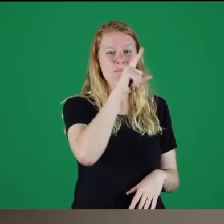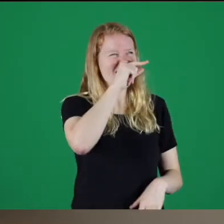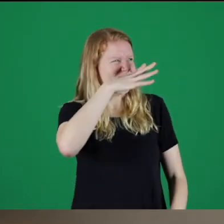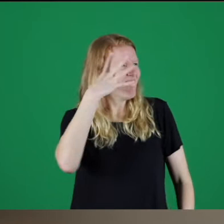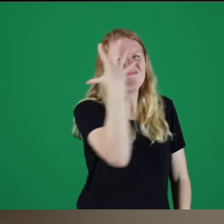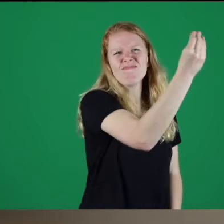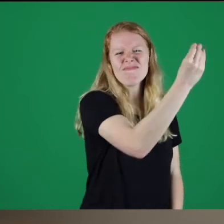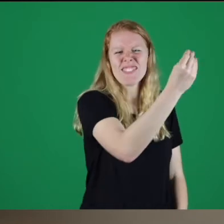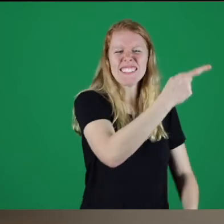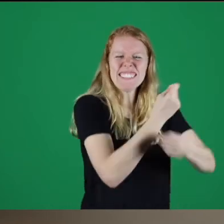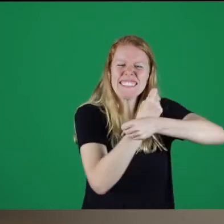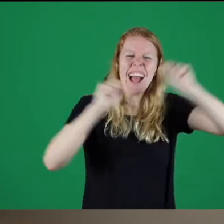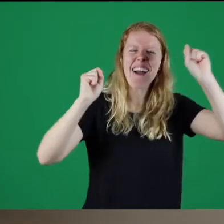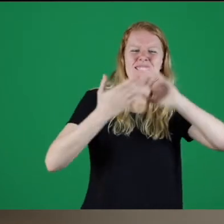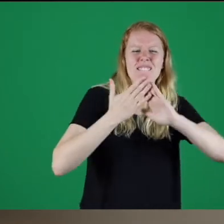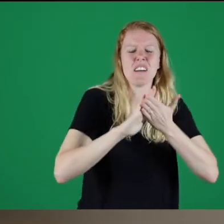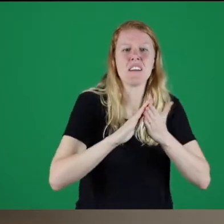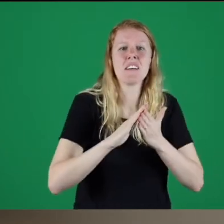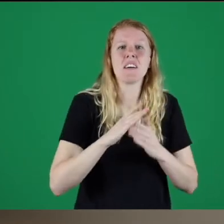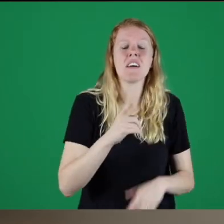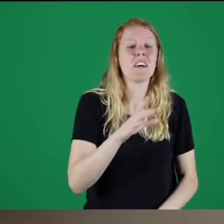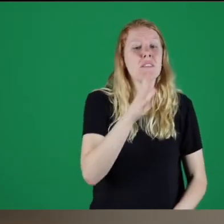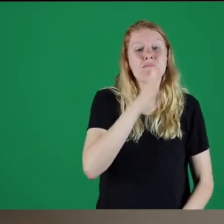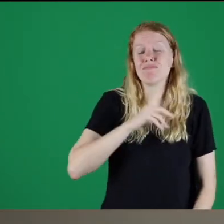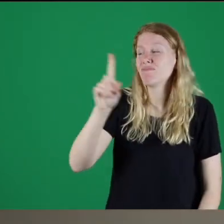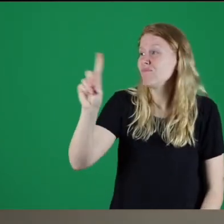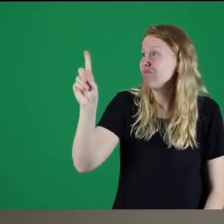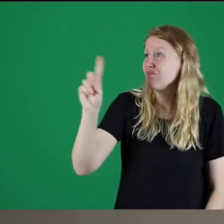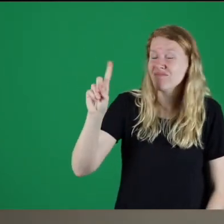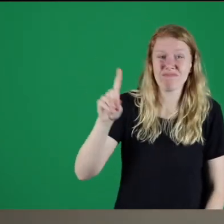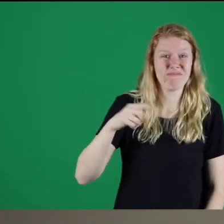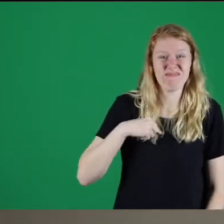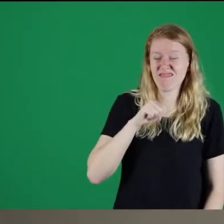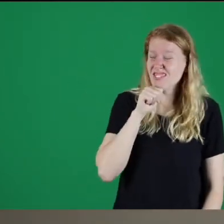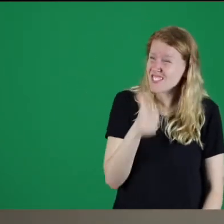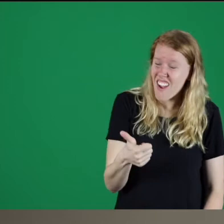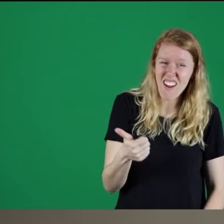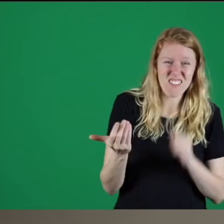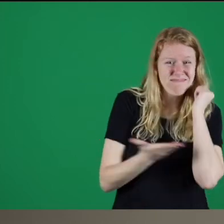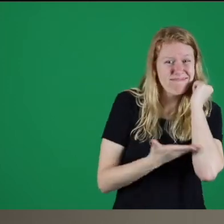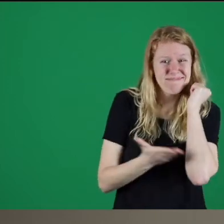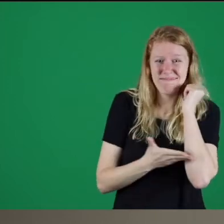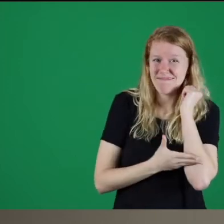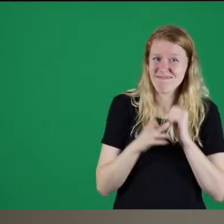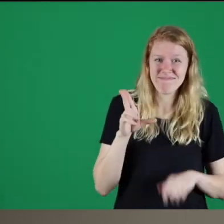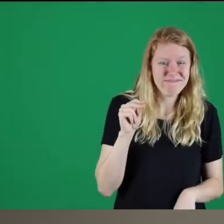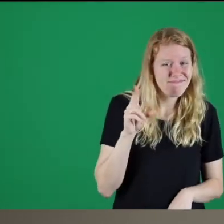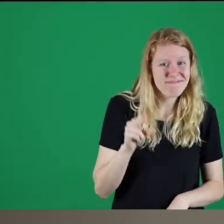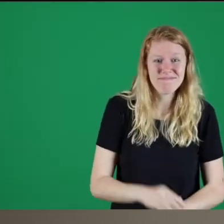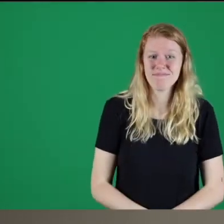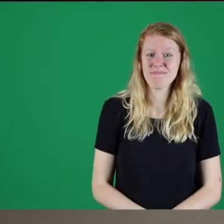been sent away. They have saved our village." And the strong women said, "No, no, no. We did